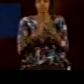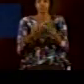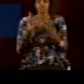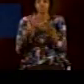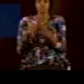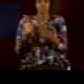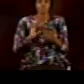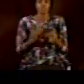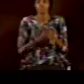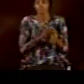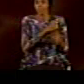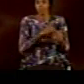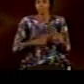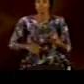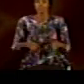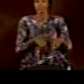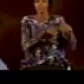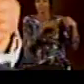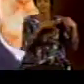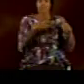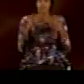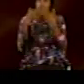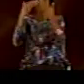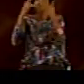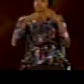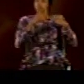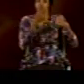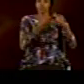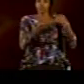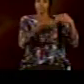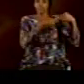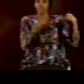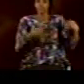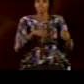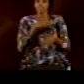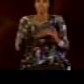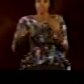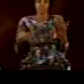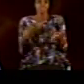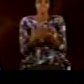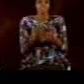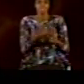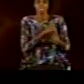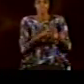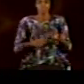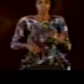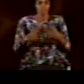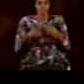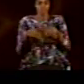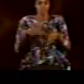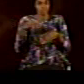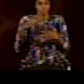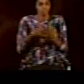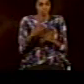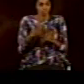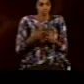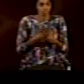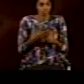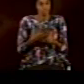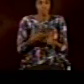thanks, because all that the Lord has done over this month ought to be marvelous in our eyes.